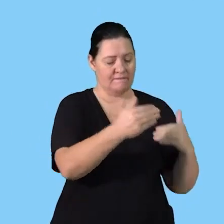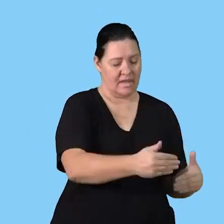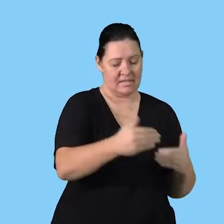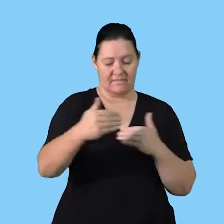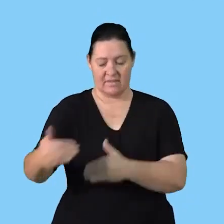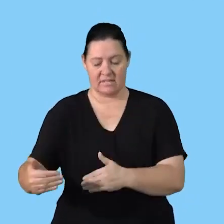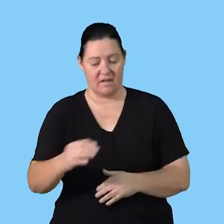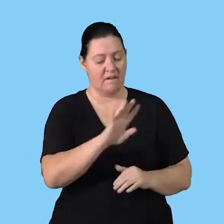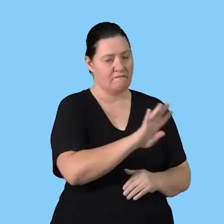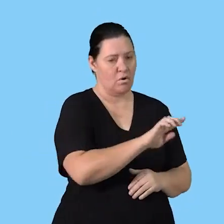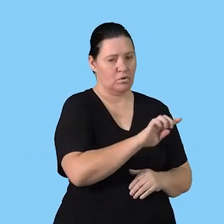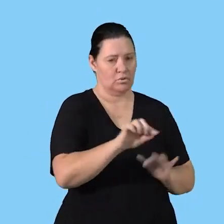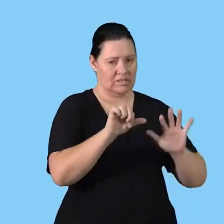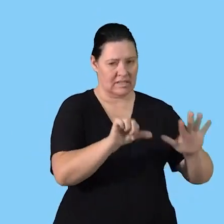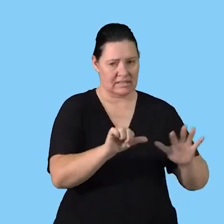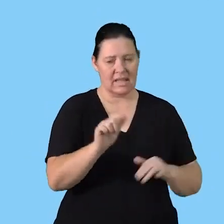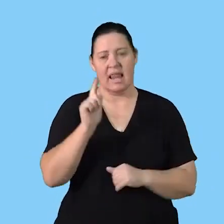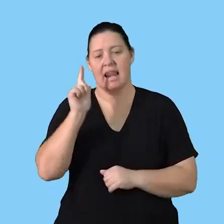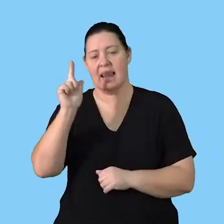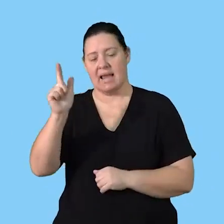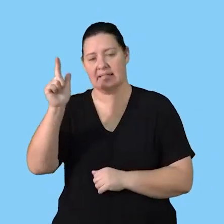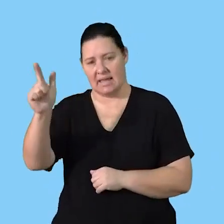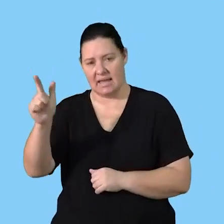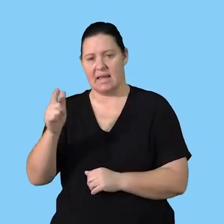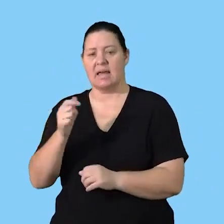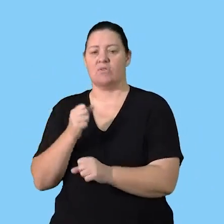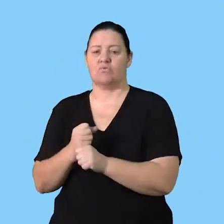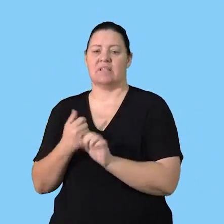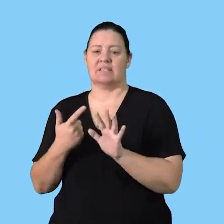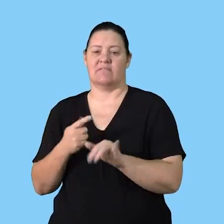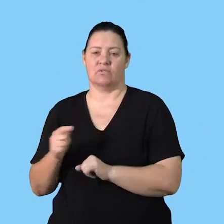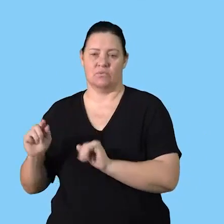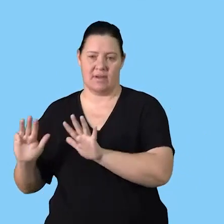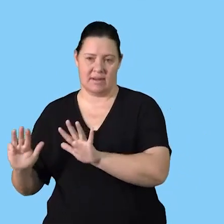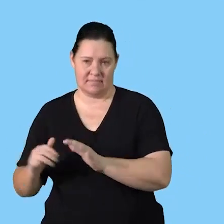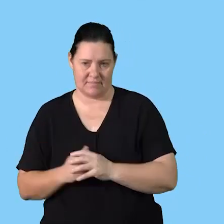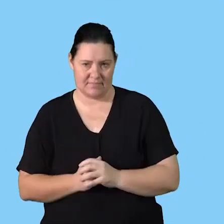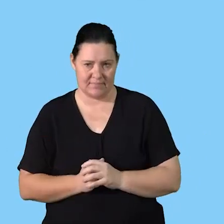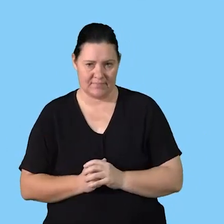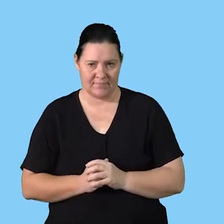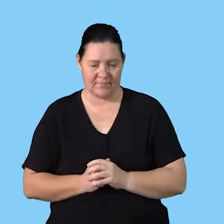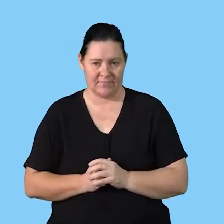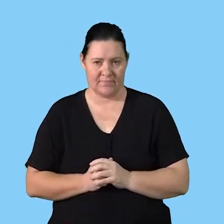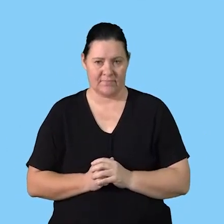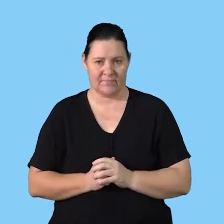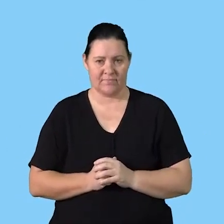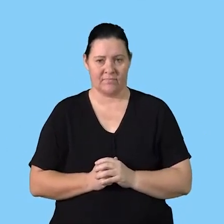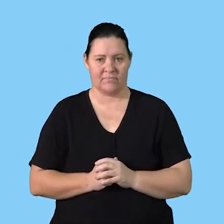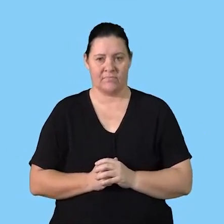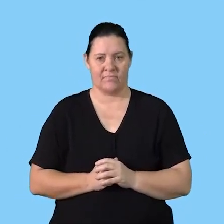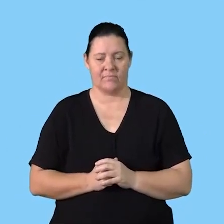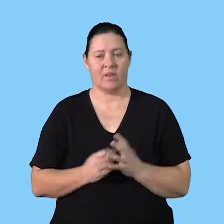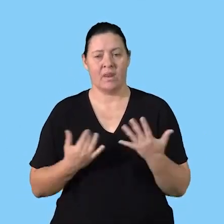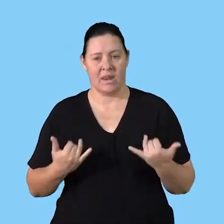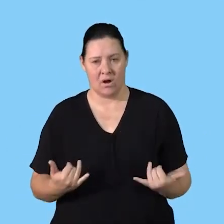both phases, Grade 4 to 6. Then later, we'll deal with Grade 7 to 9. So